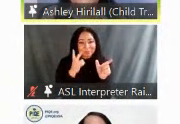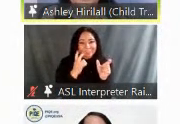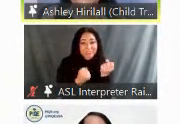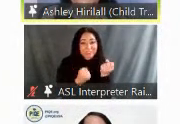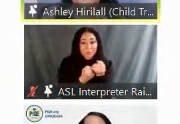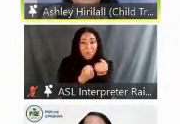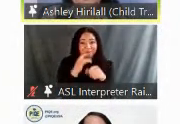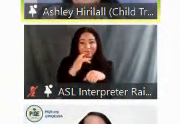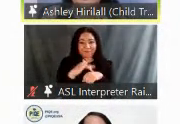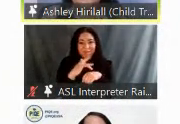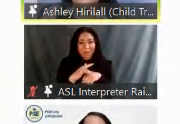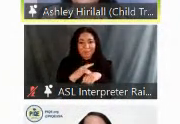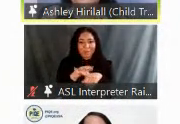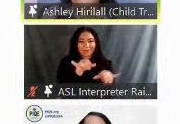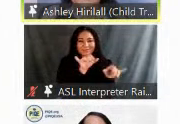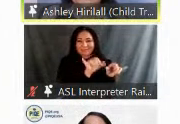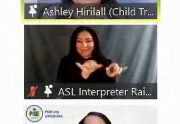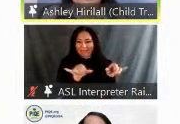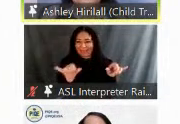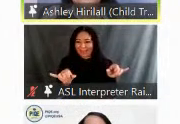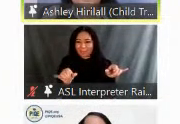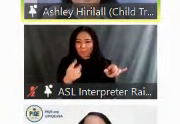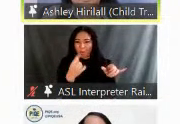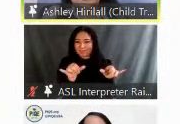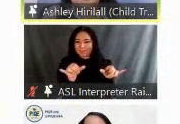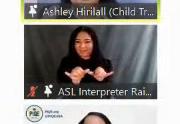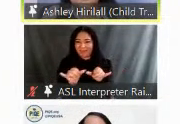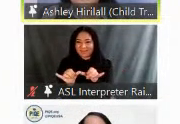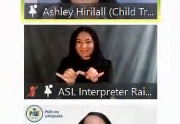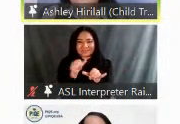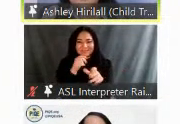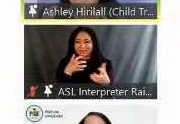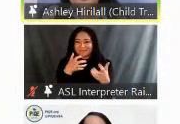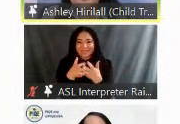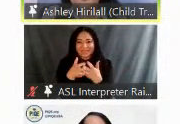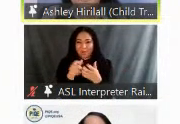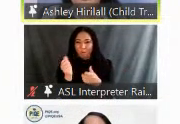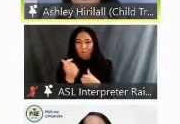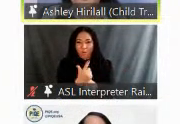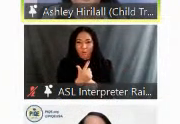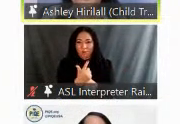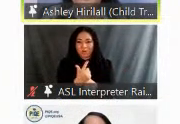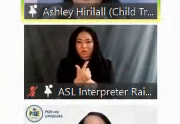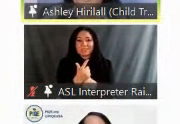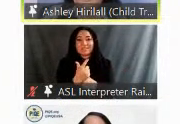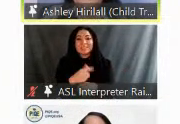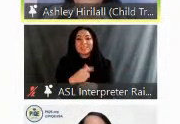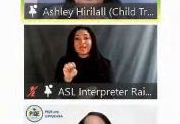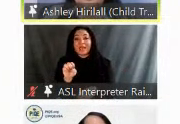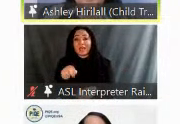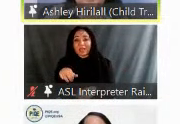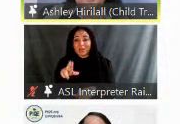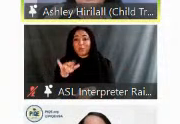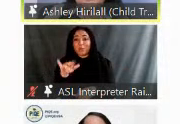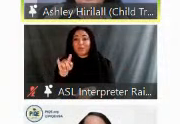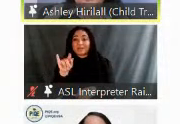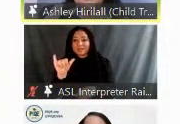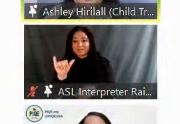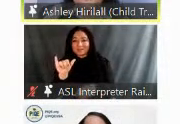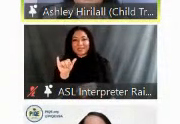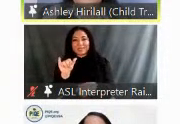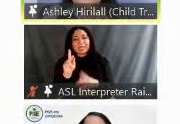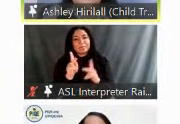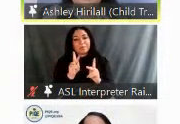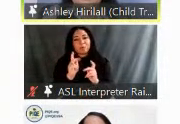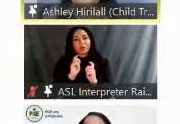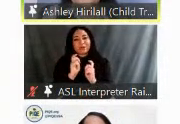one size fits all, which definitely does not fit all. In the equity panel, people are given the appropriate support so